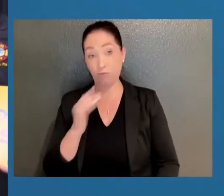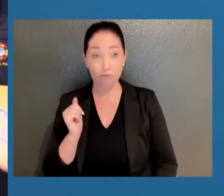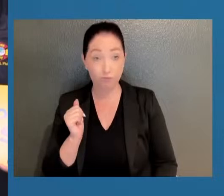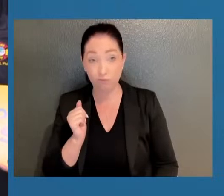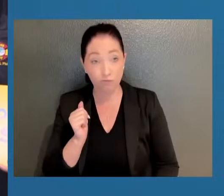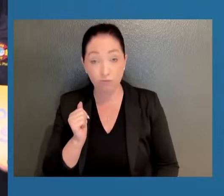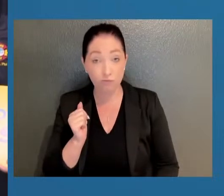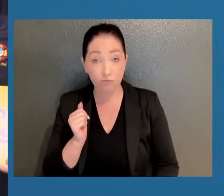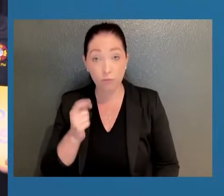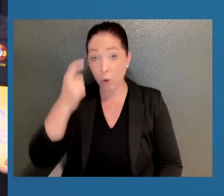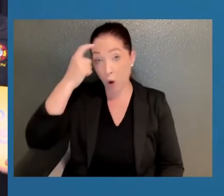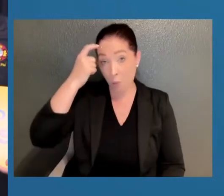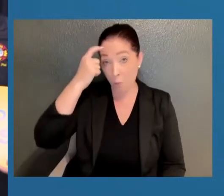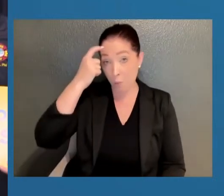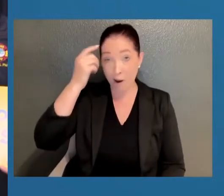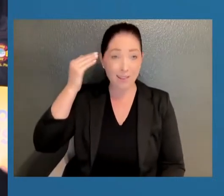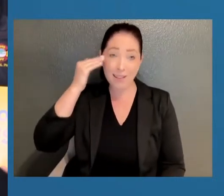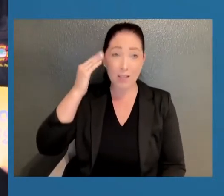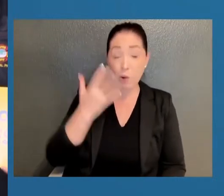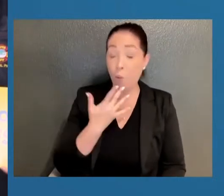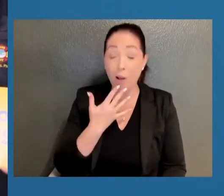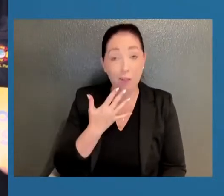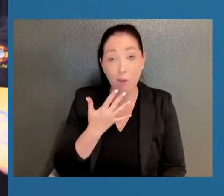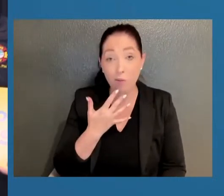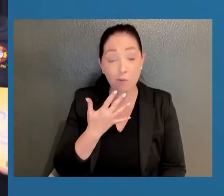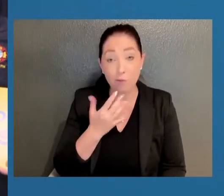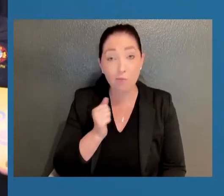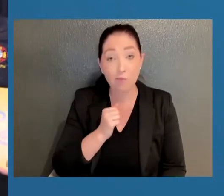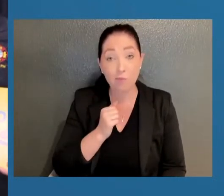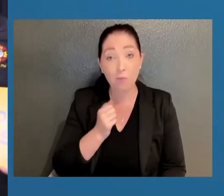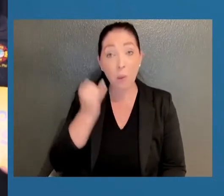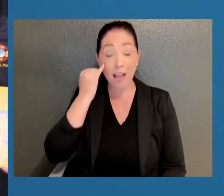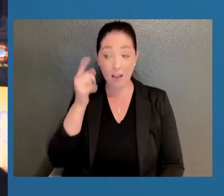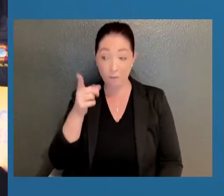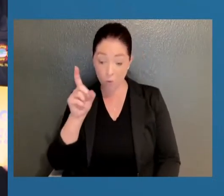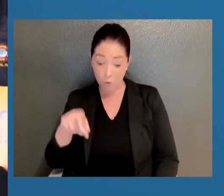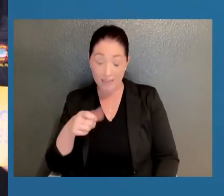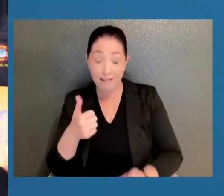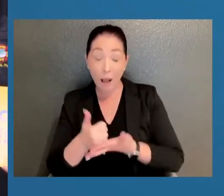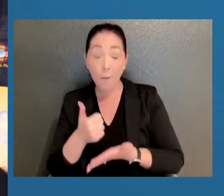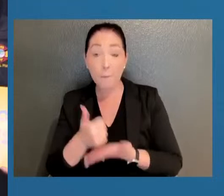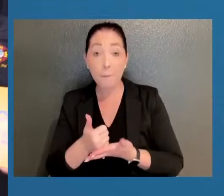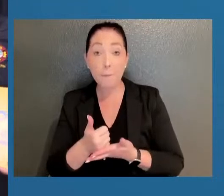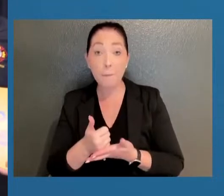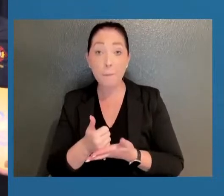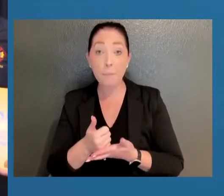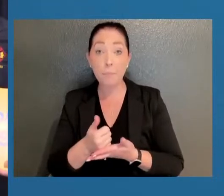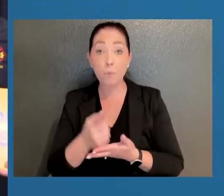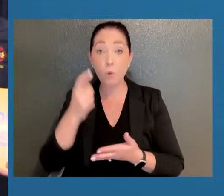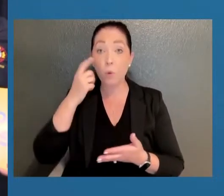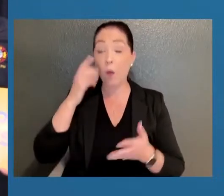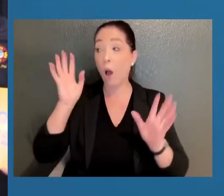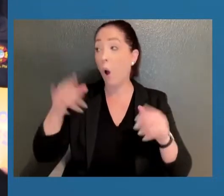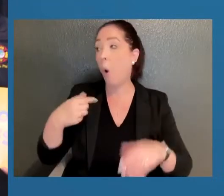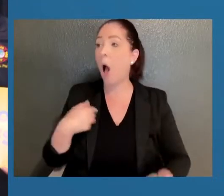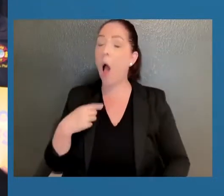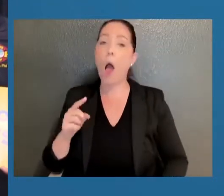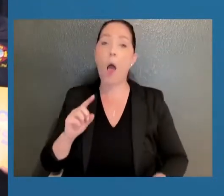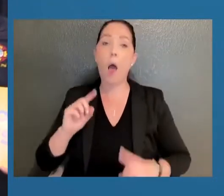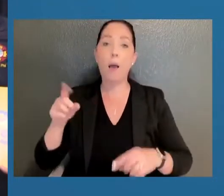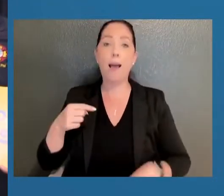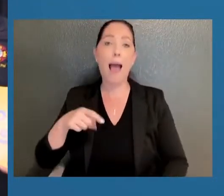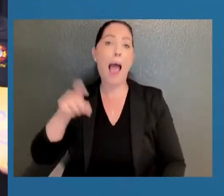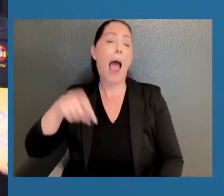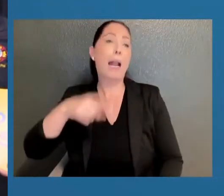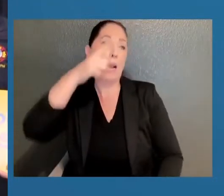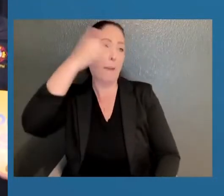The brain doesn't know any color. So if you need help, you think you're going to go, oh, I need a black person or a